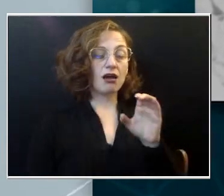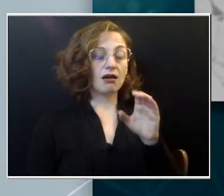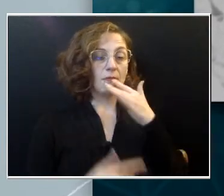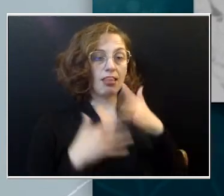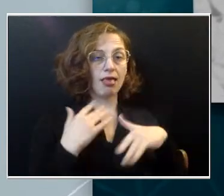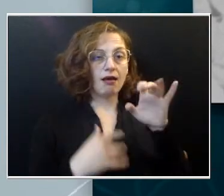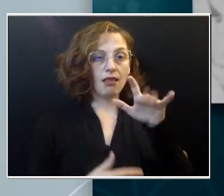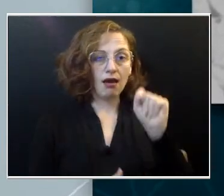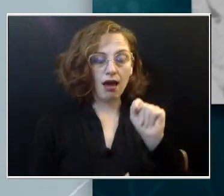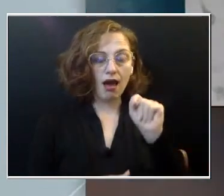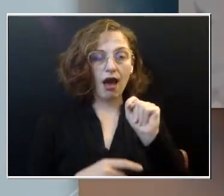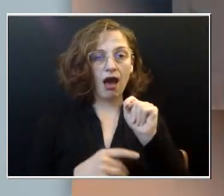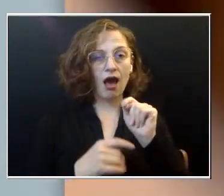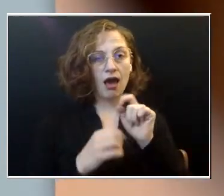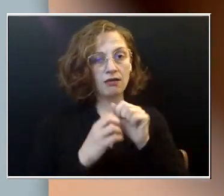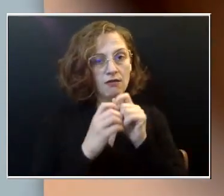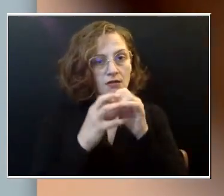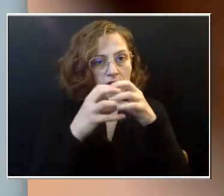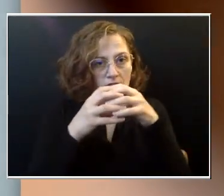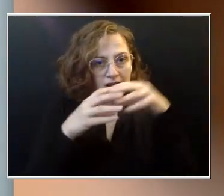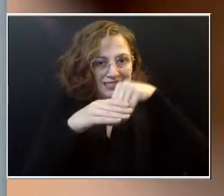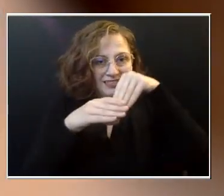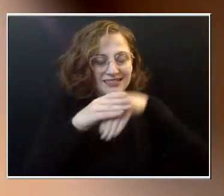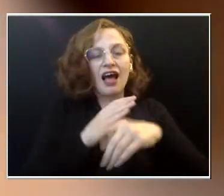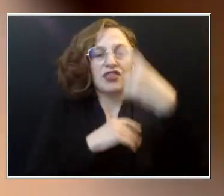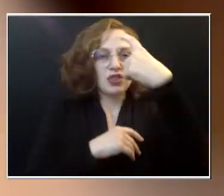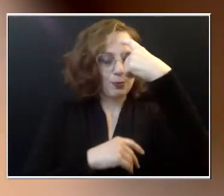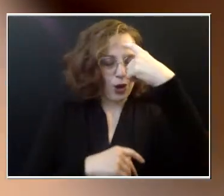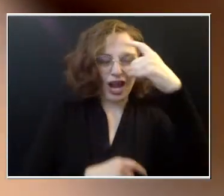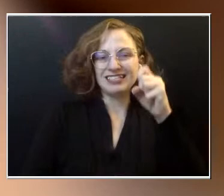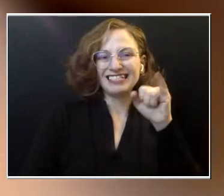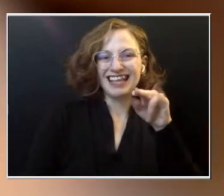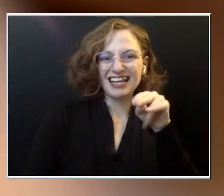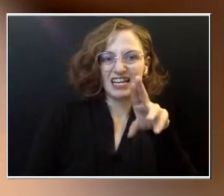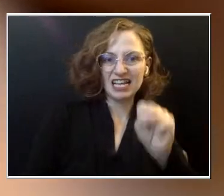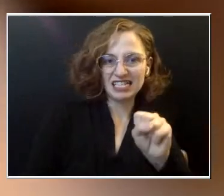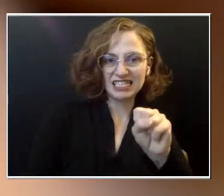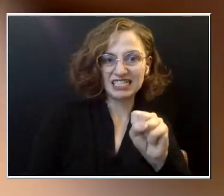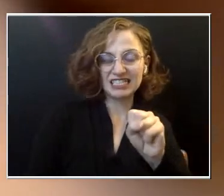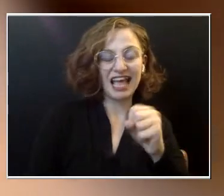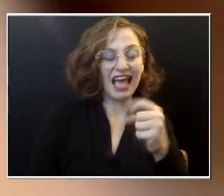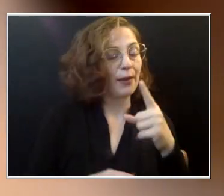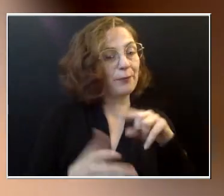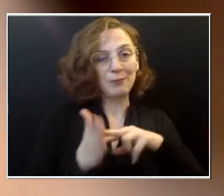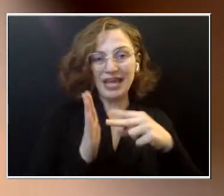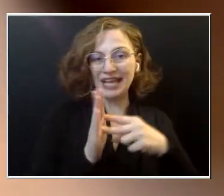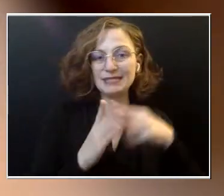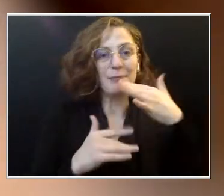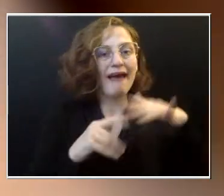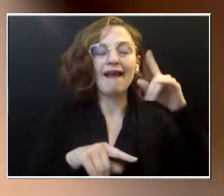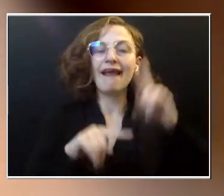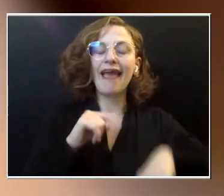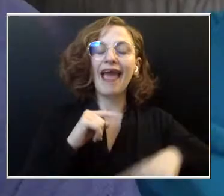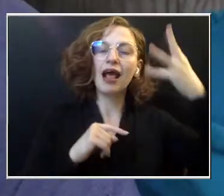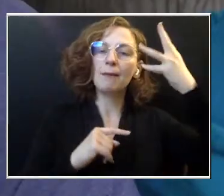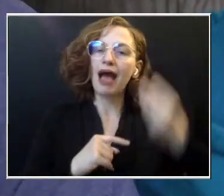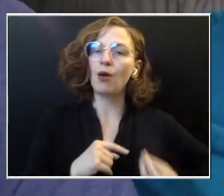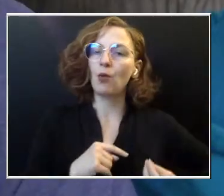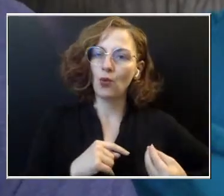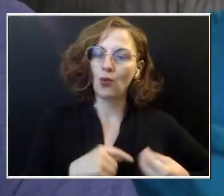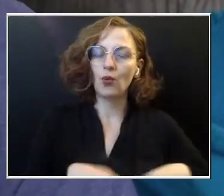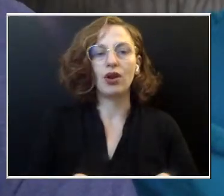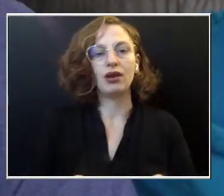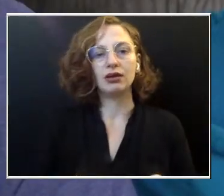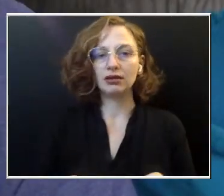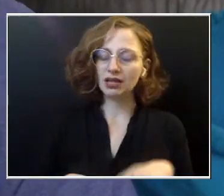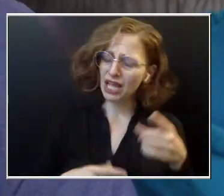from draining out of the brain. He wasn't doing anything, just laying on the couch, and I gave him a drink and he started, I didn't know he